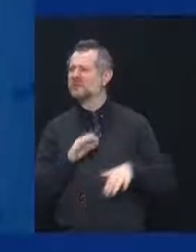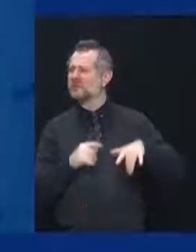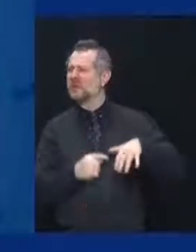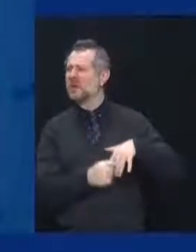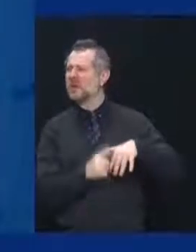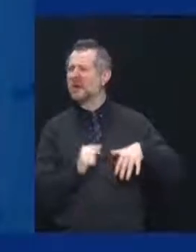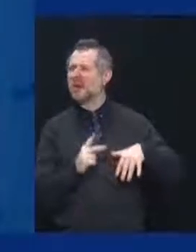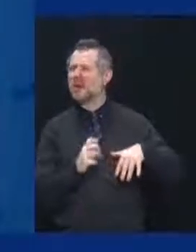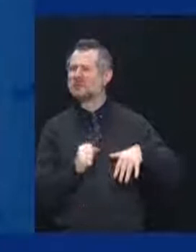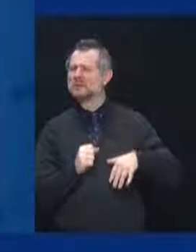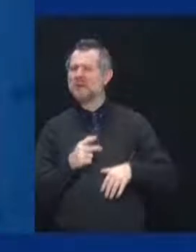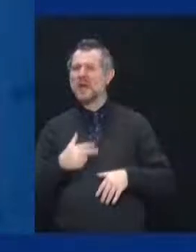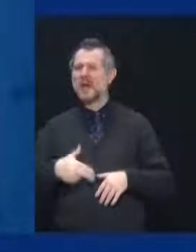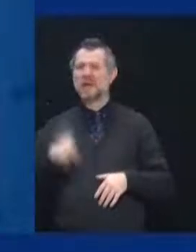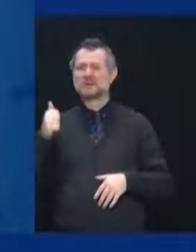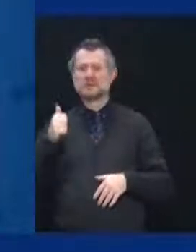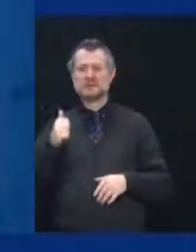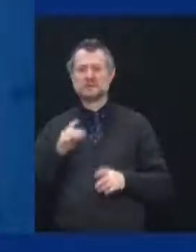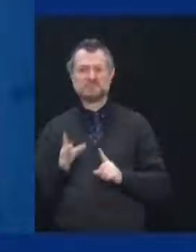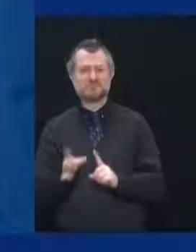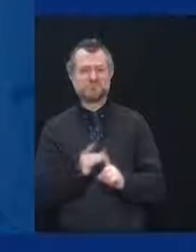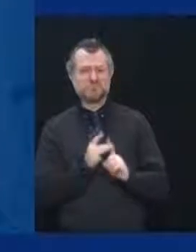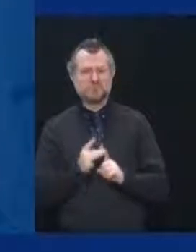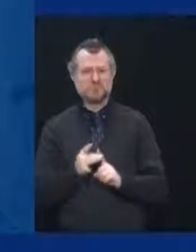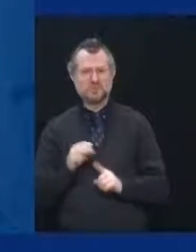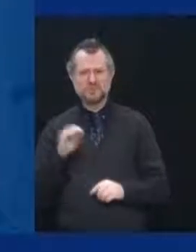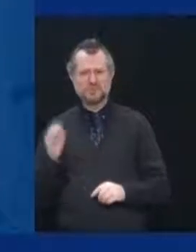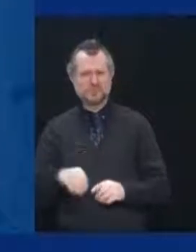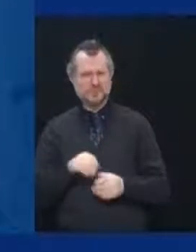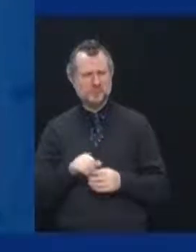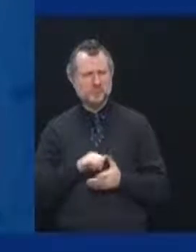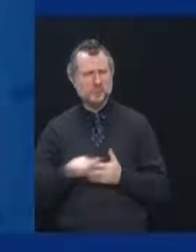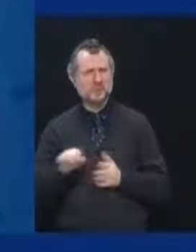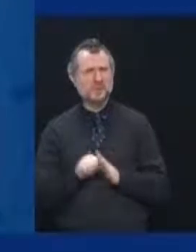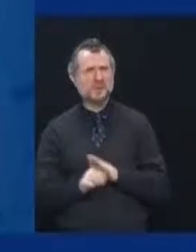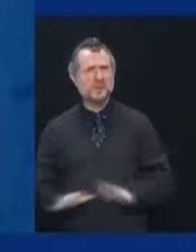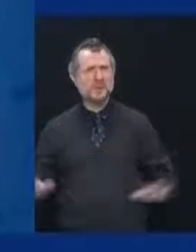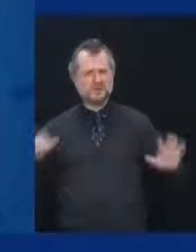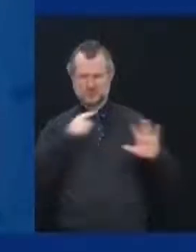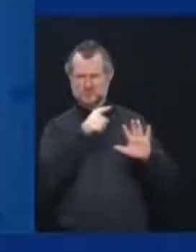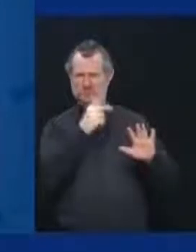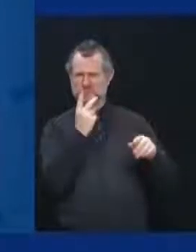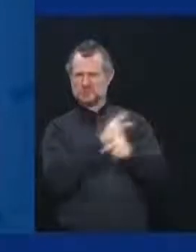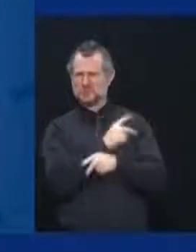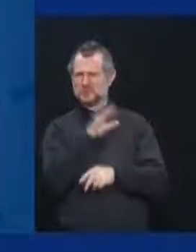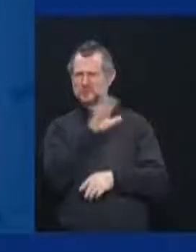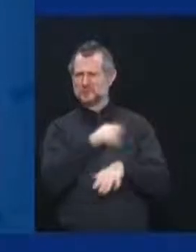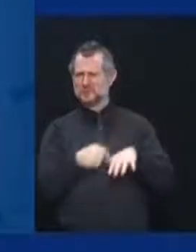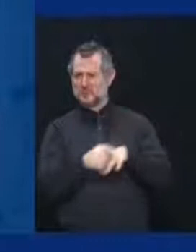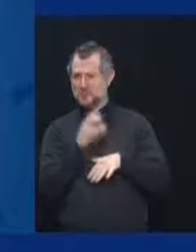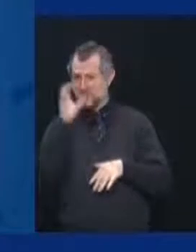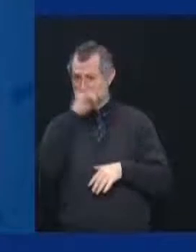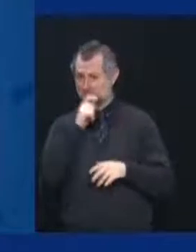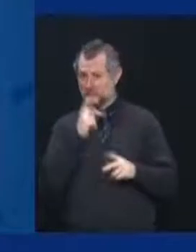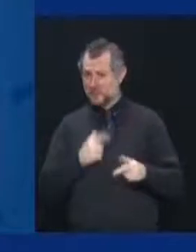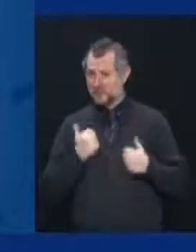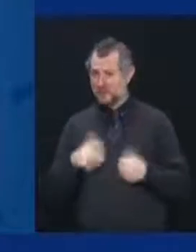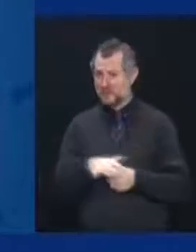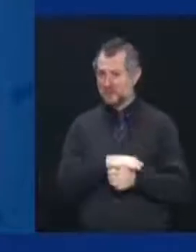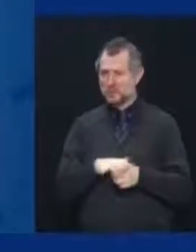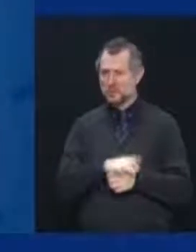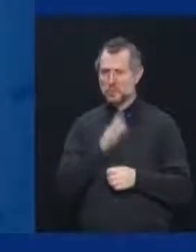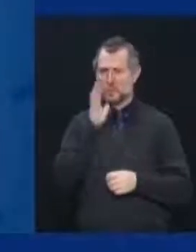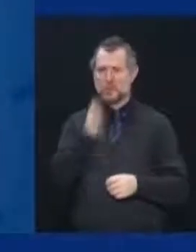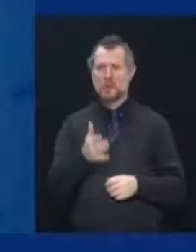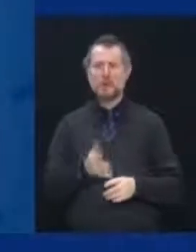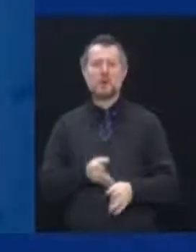the highest positivity rate in the state. You would think the people in the Finger Lakes would be the